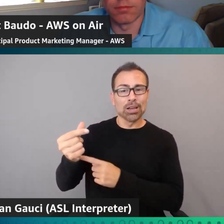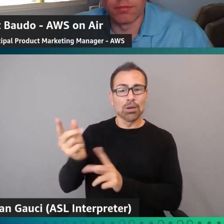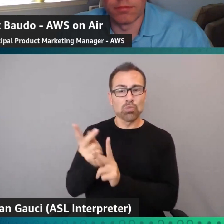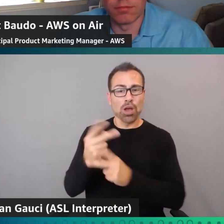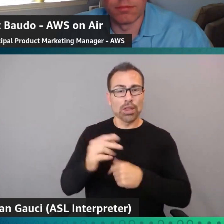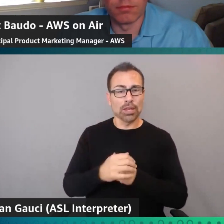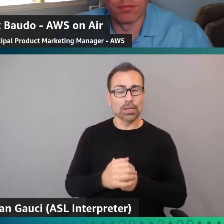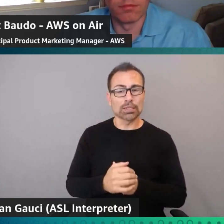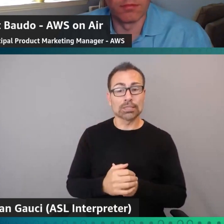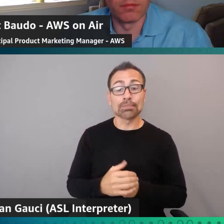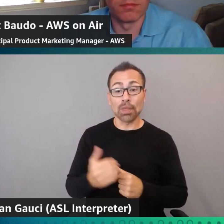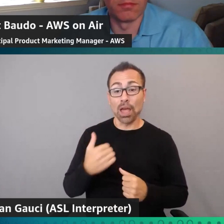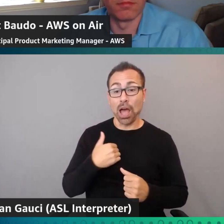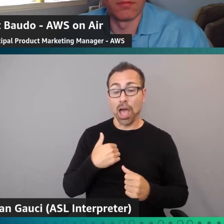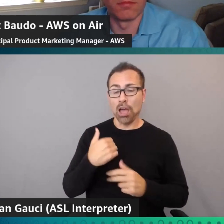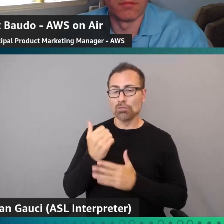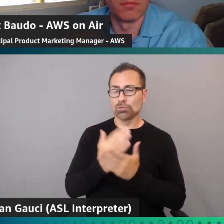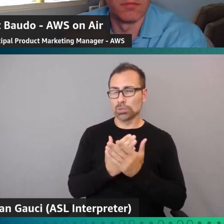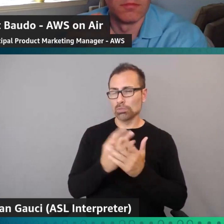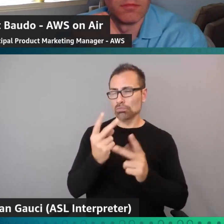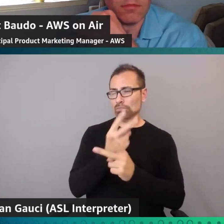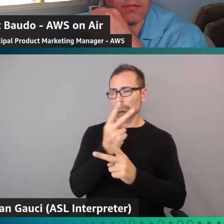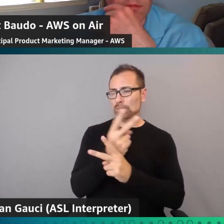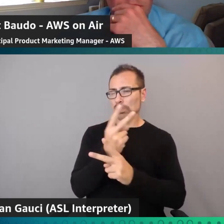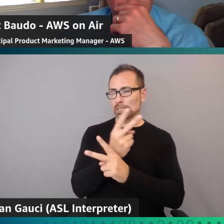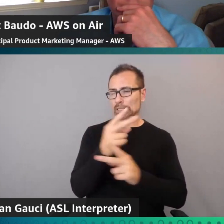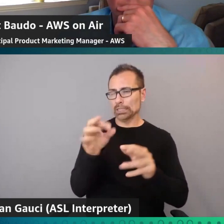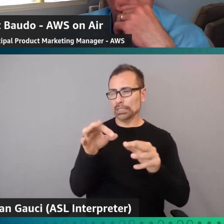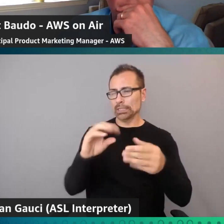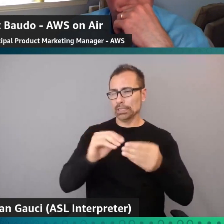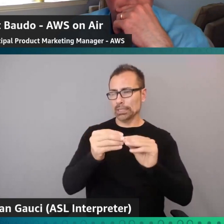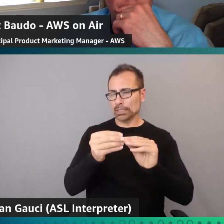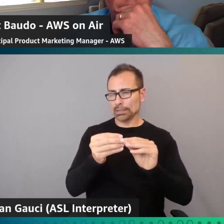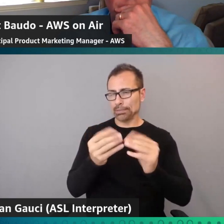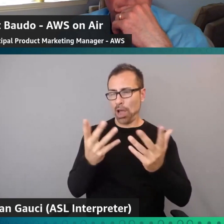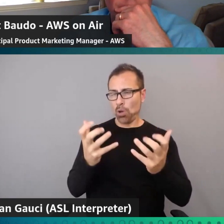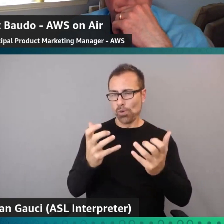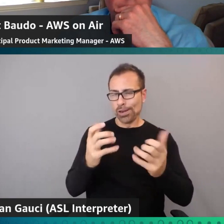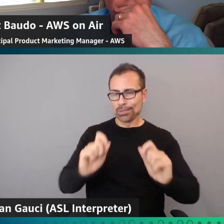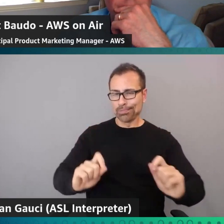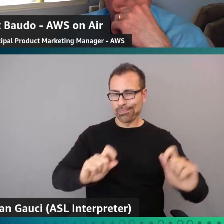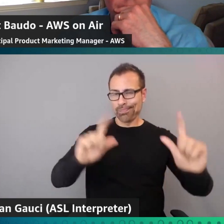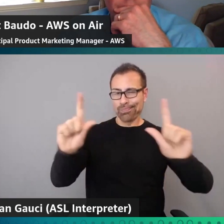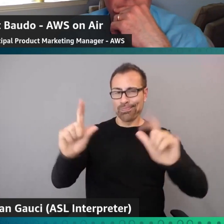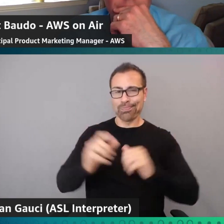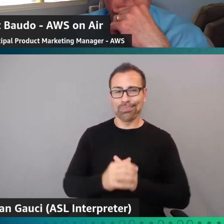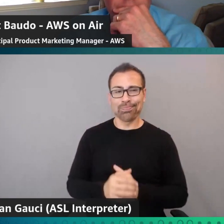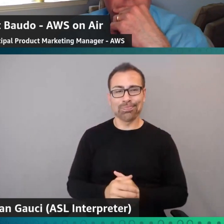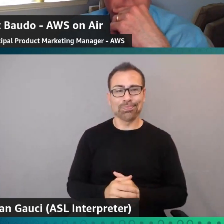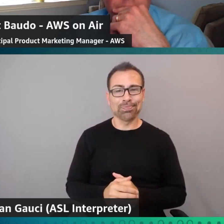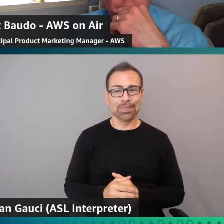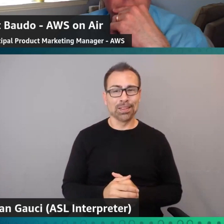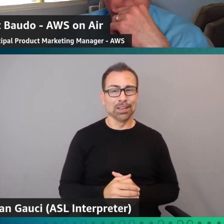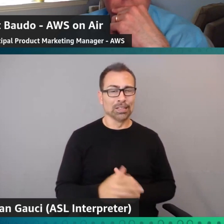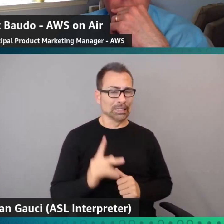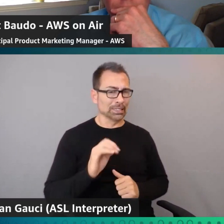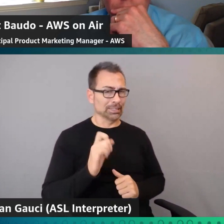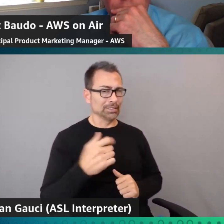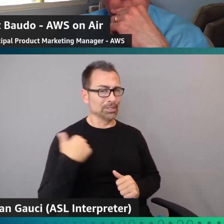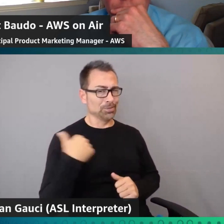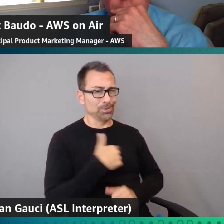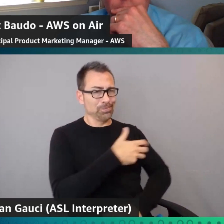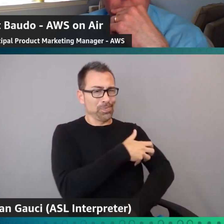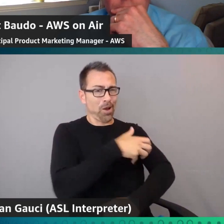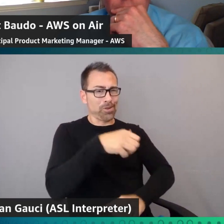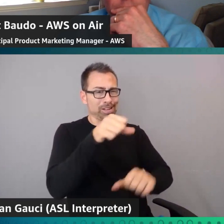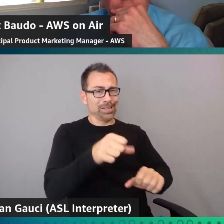share my screen here. So let me see if I can share and see if we might have the power and technology to be able to make that happen. well, I'm